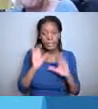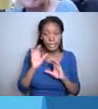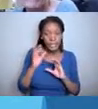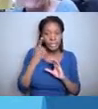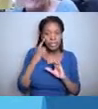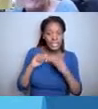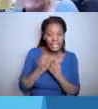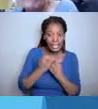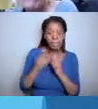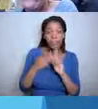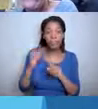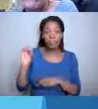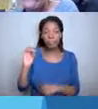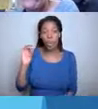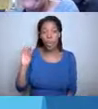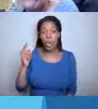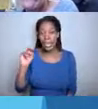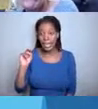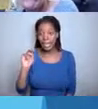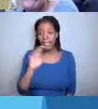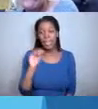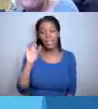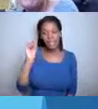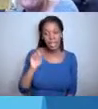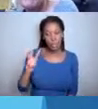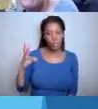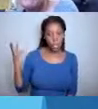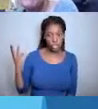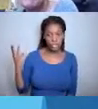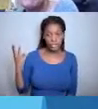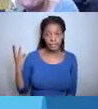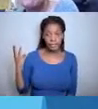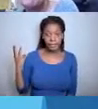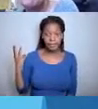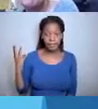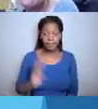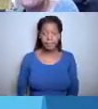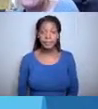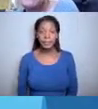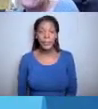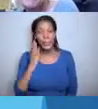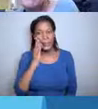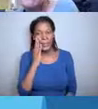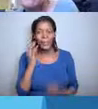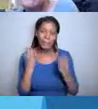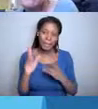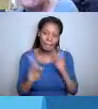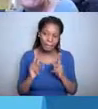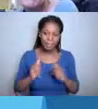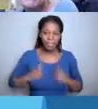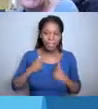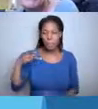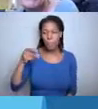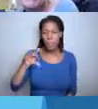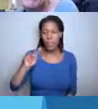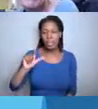oregon and southwest washington um we know that there are a lot of uh folks who live in the portland metro area that are right